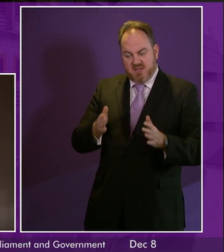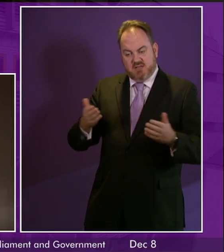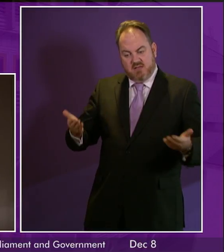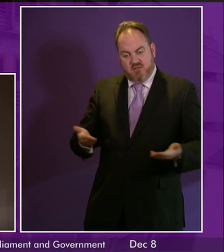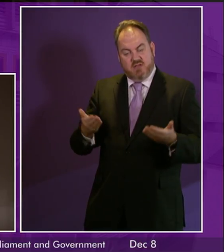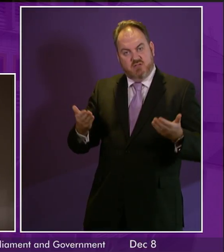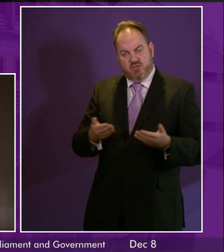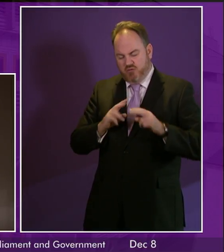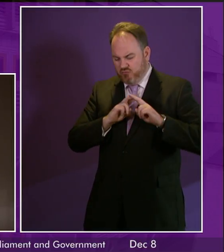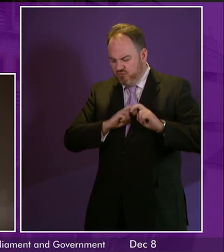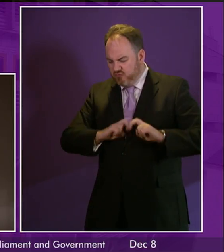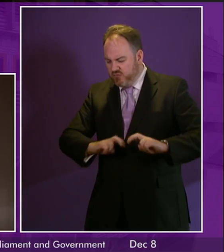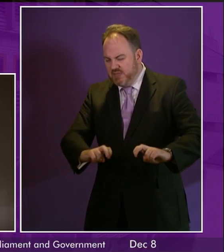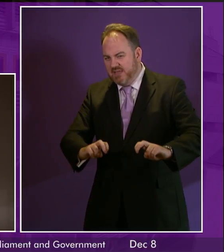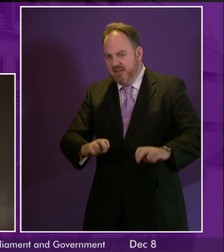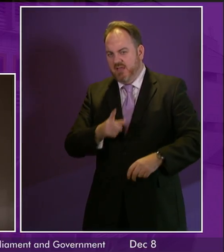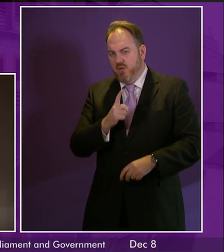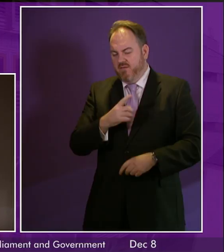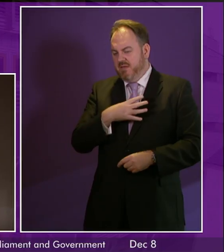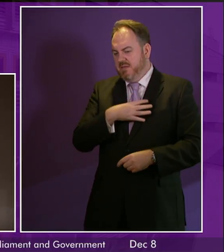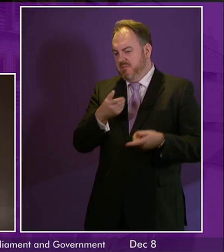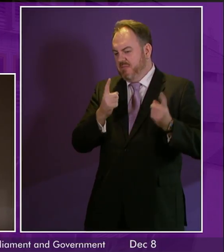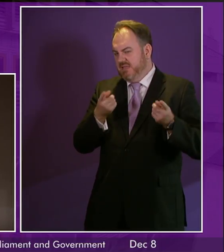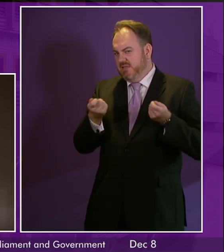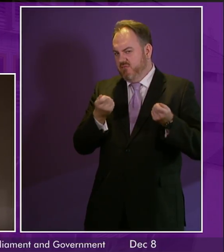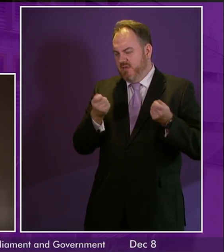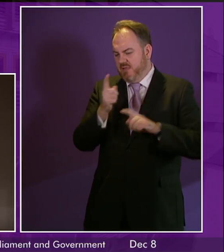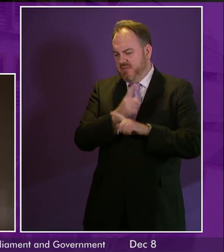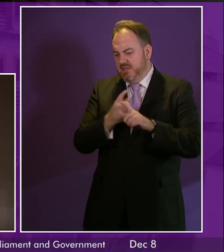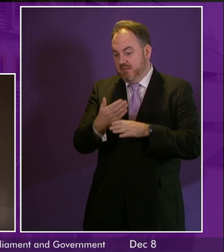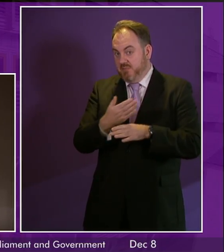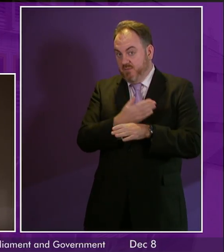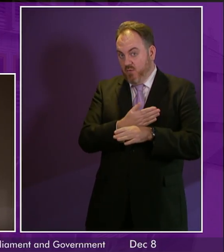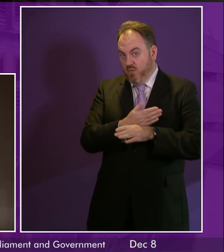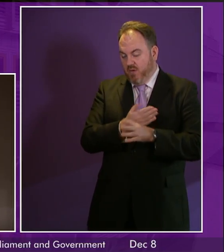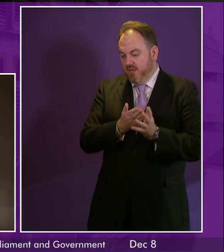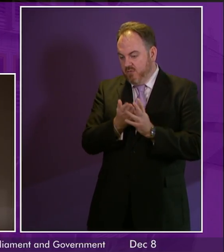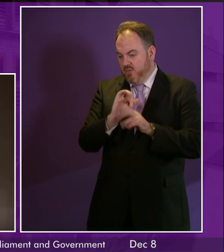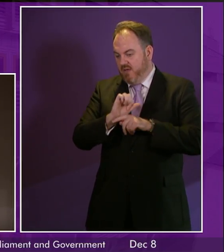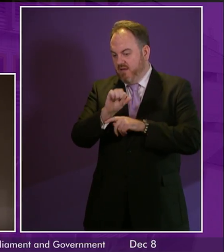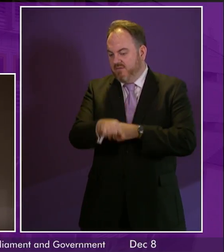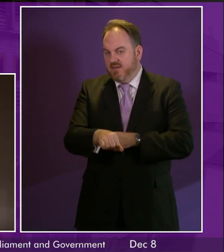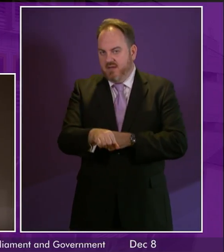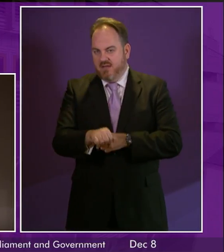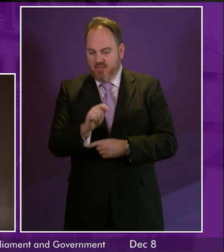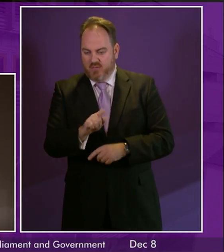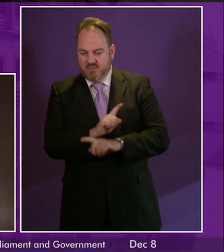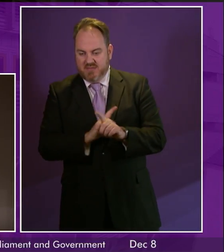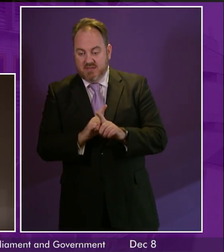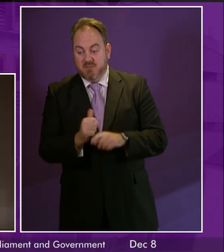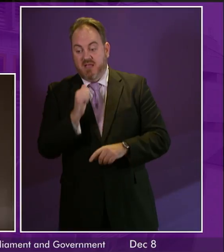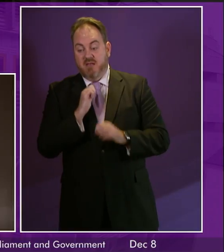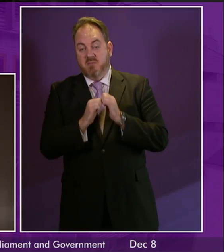parliamentary scrutiny of formal inter-ministerial meetings before and after such meetings. In